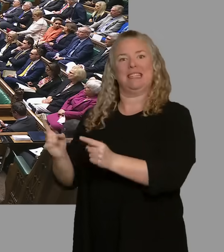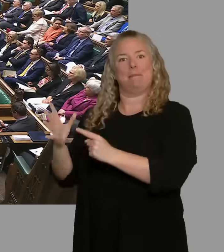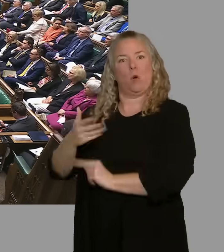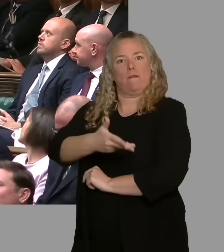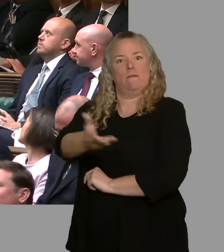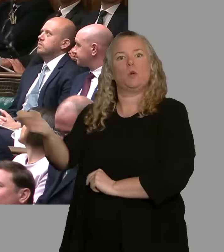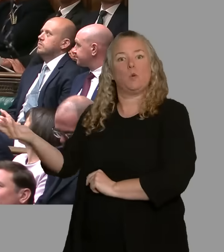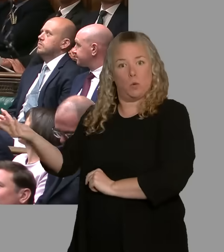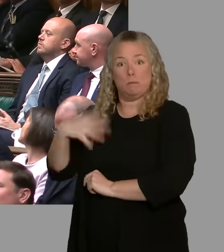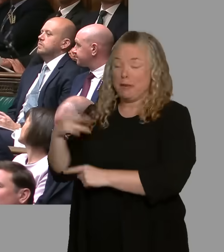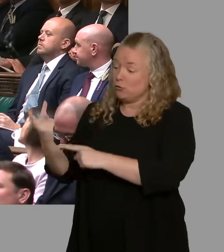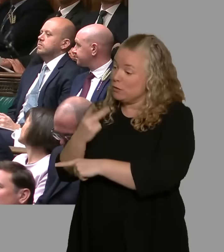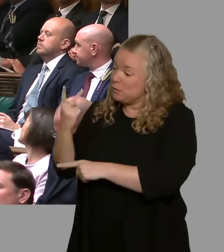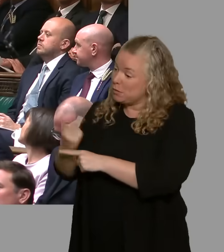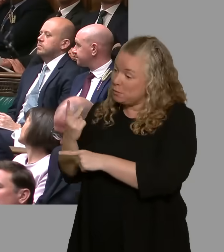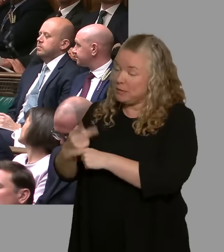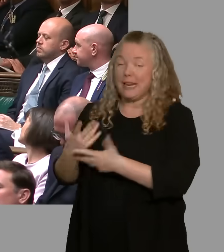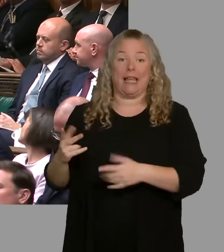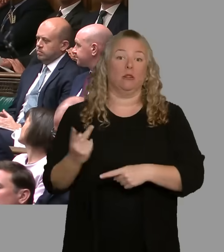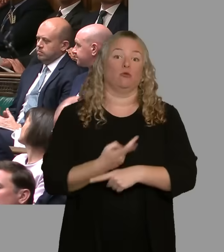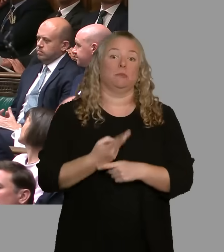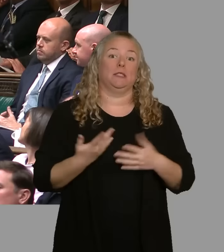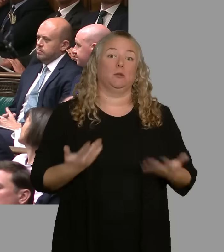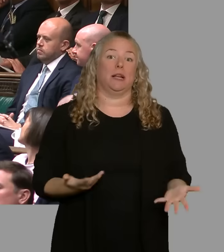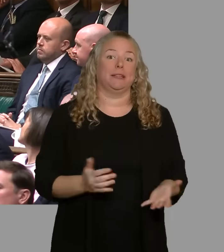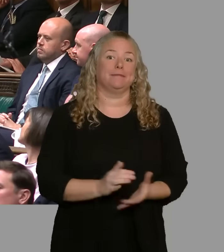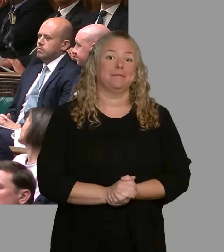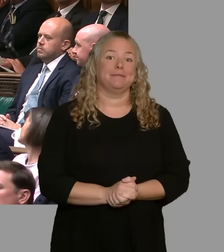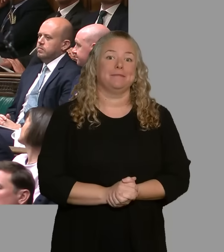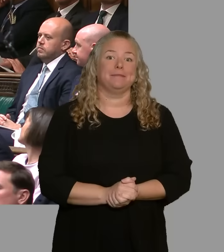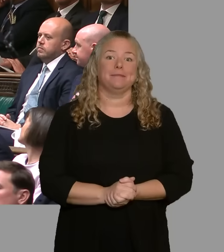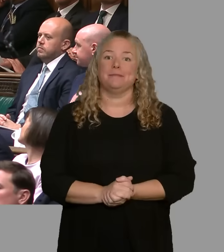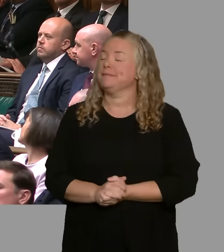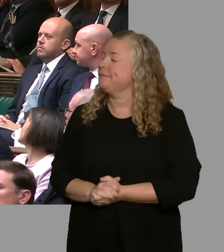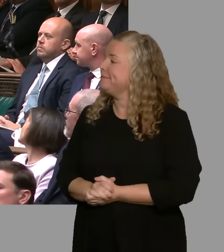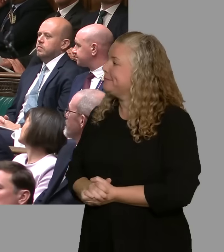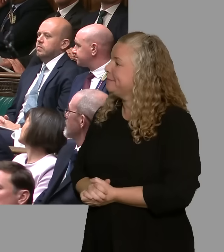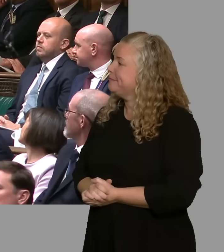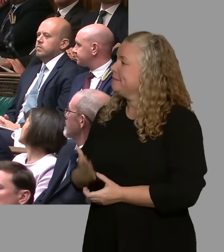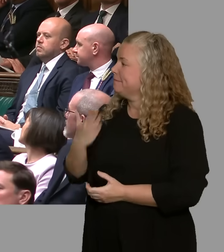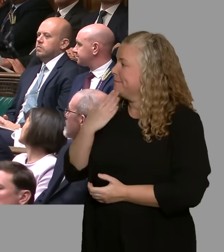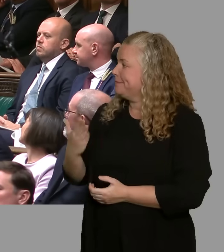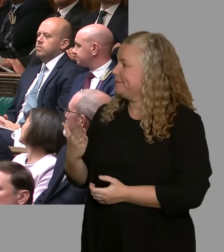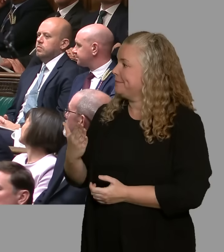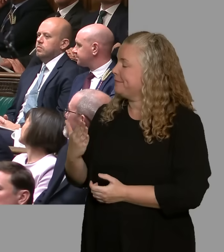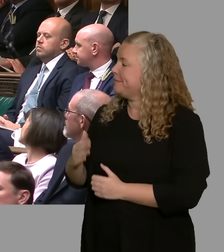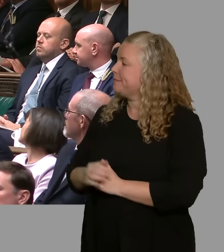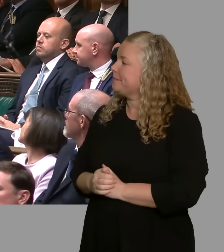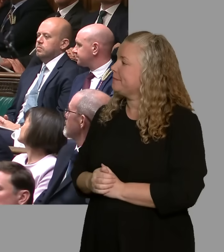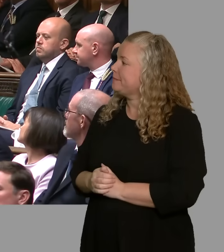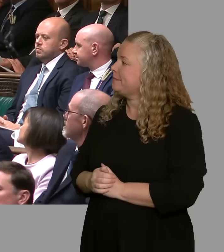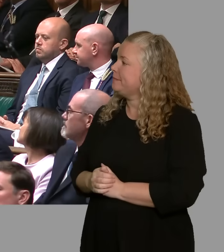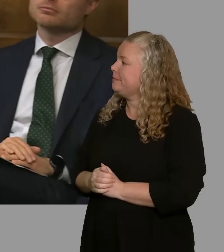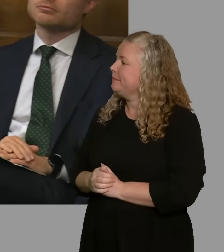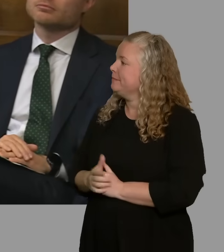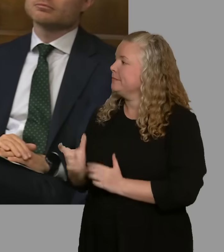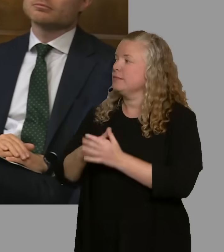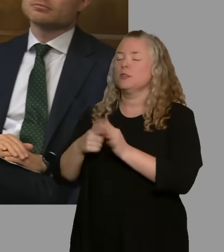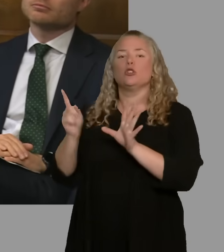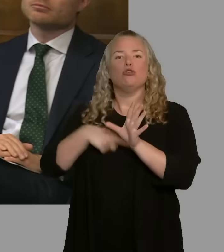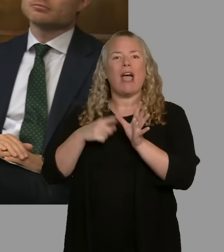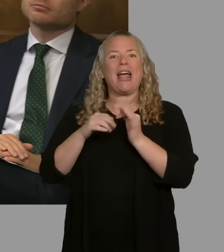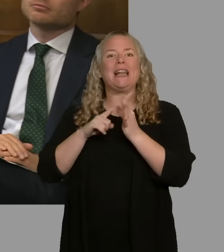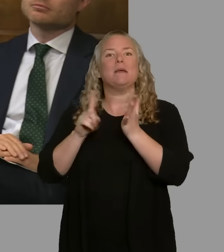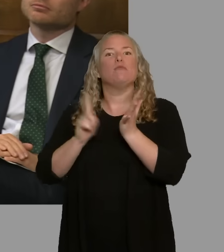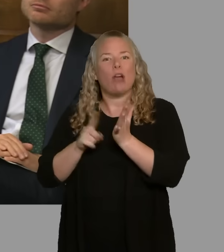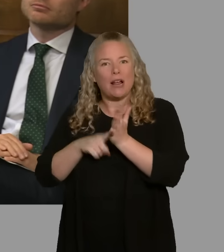Bradwell and right across Newcastle under Lyme are sick and tired of antisocial behaviour going untackled. I welcome the government's commitment